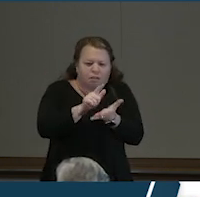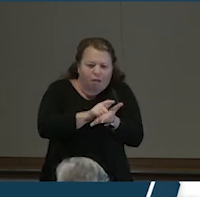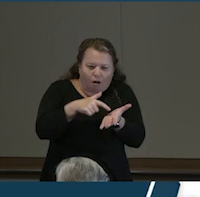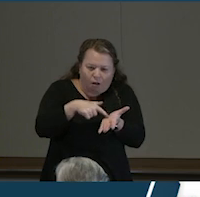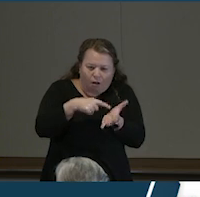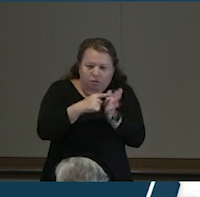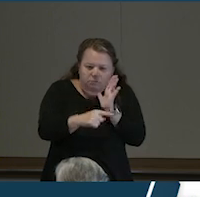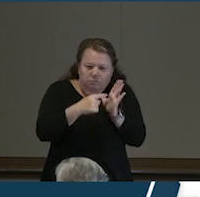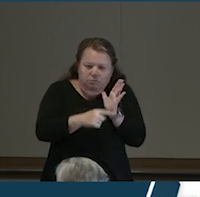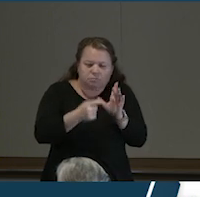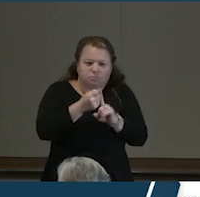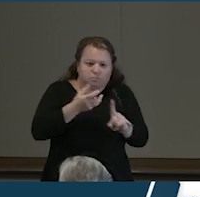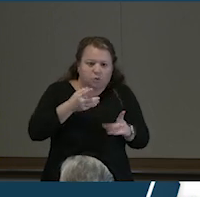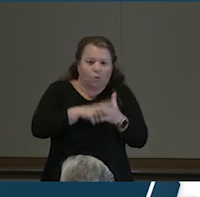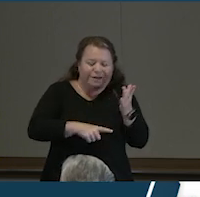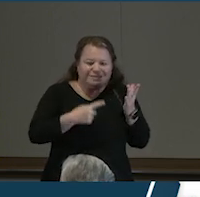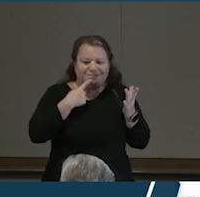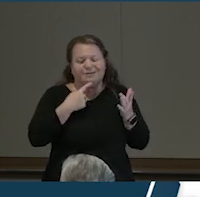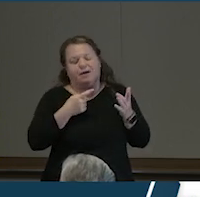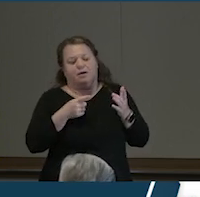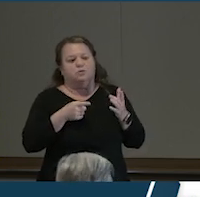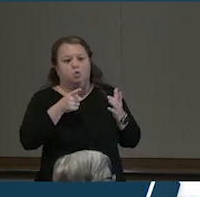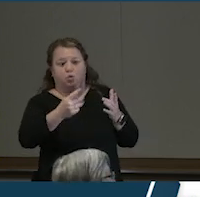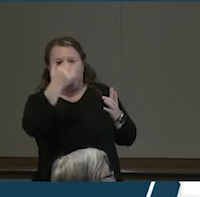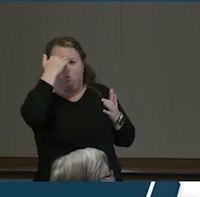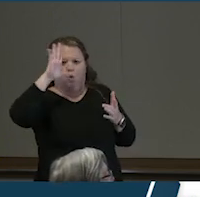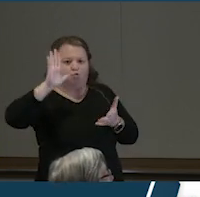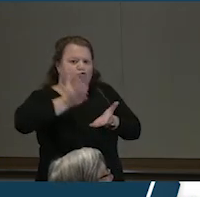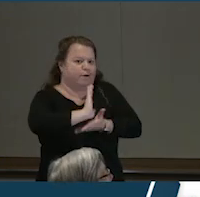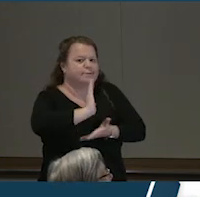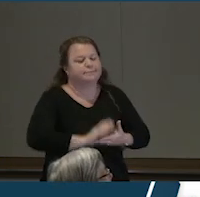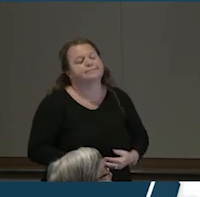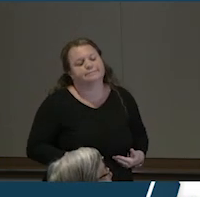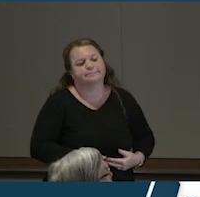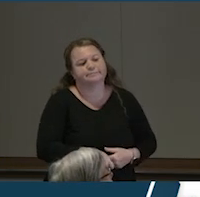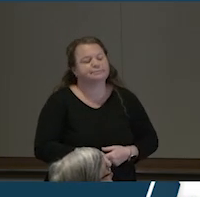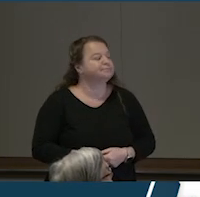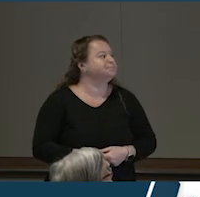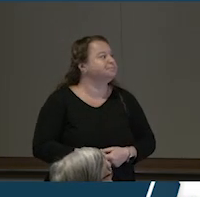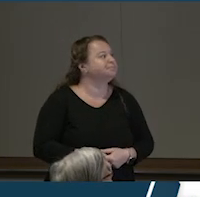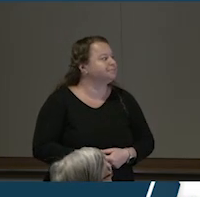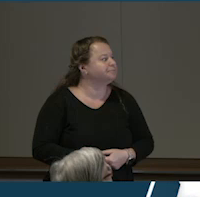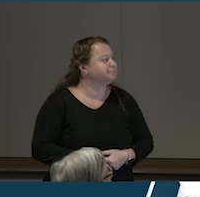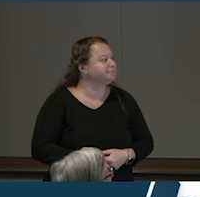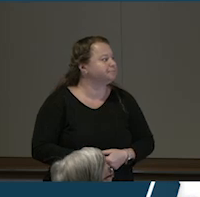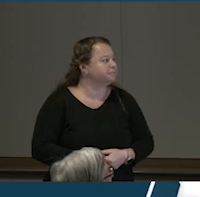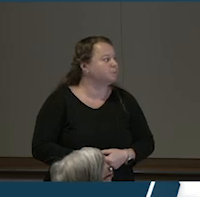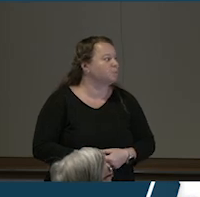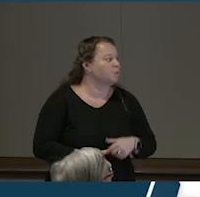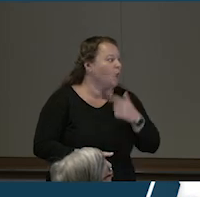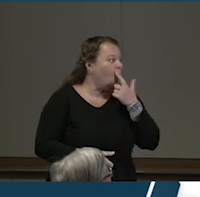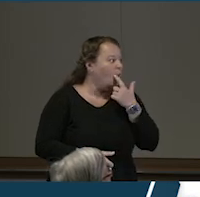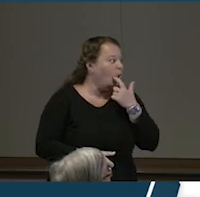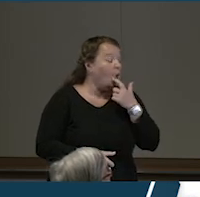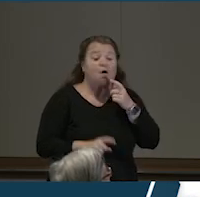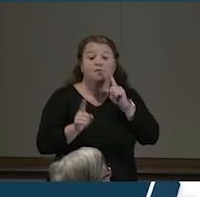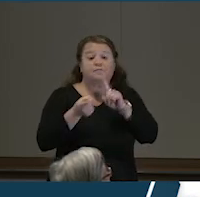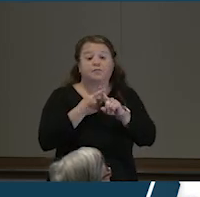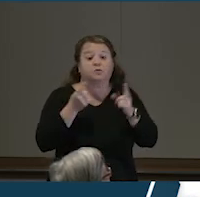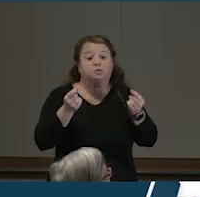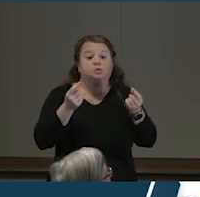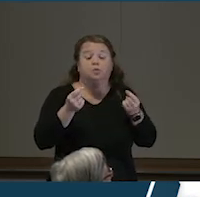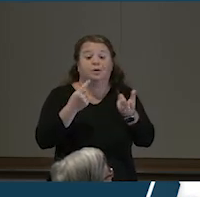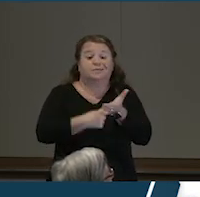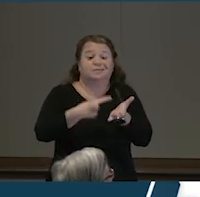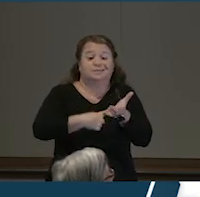so that you can exercise your rights with your schools. All right. So the first thing you got to do when we talk about the pillars